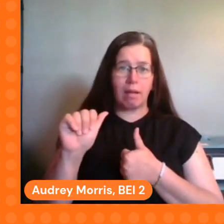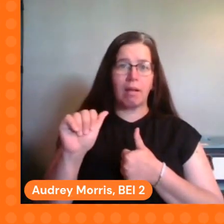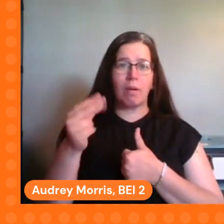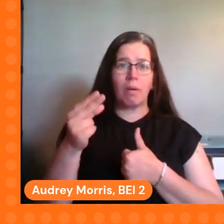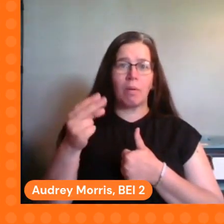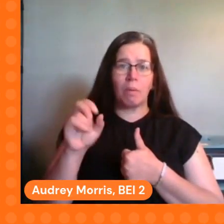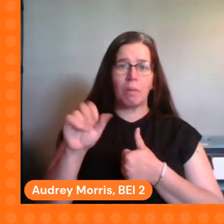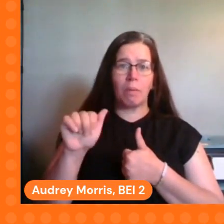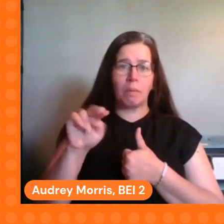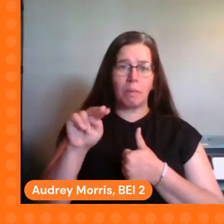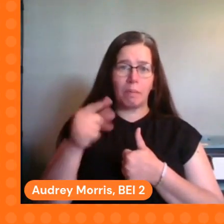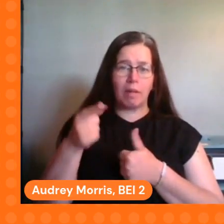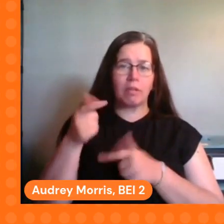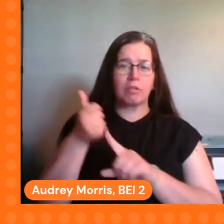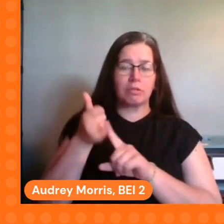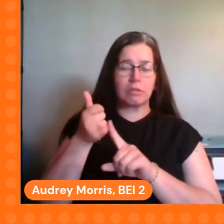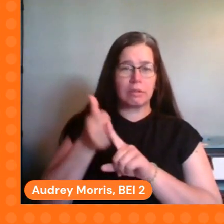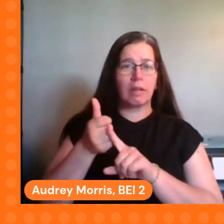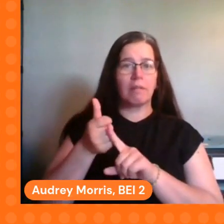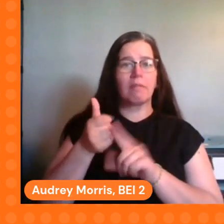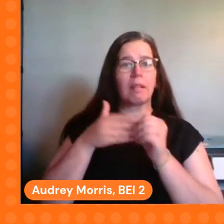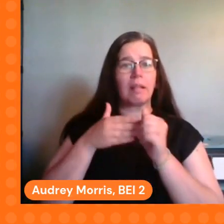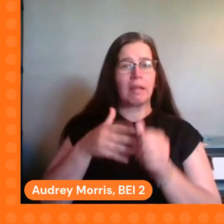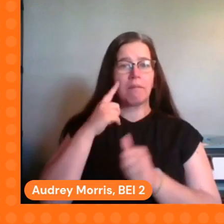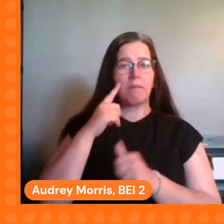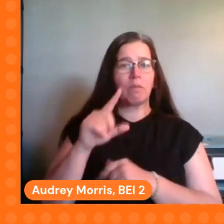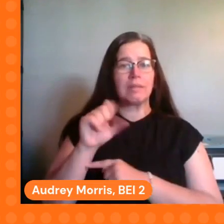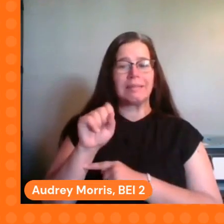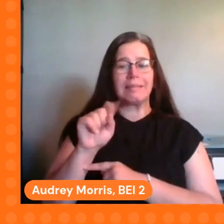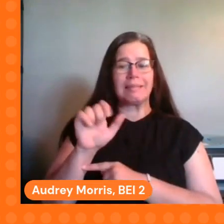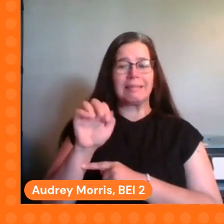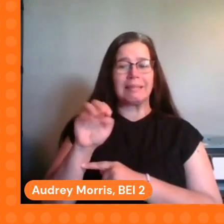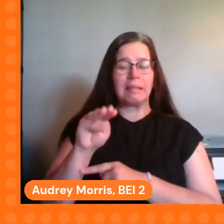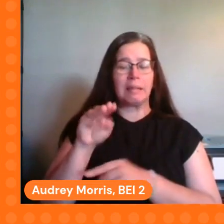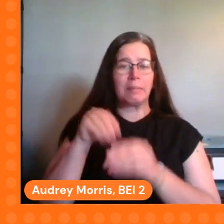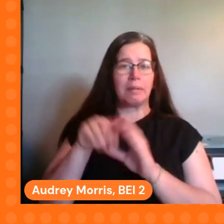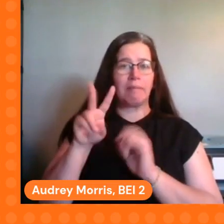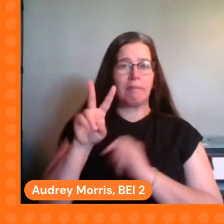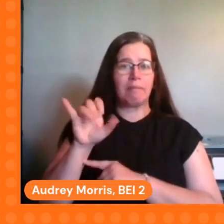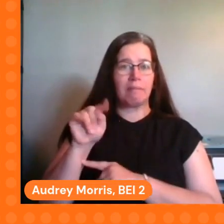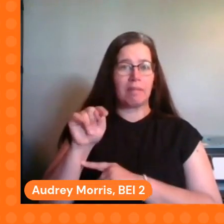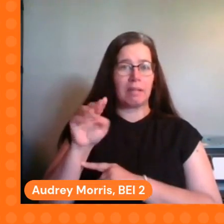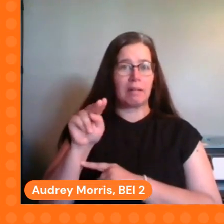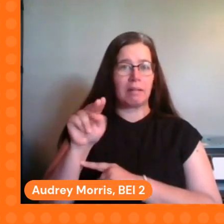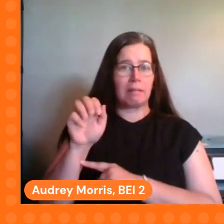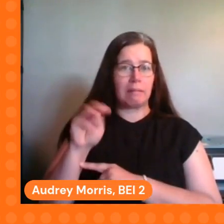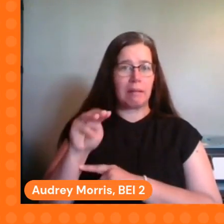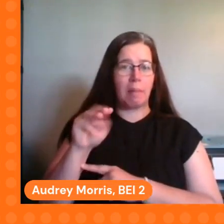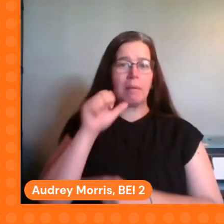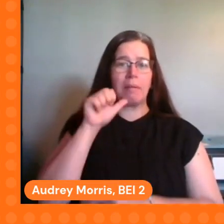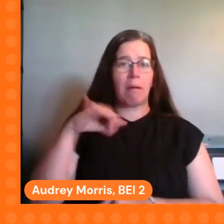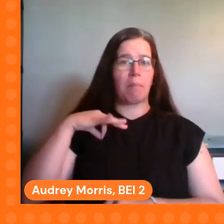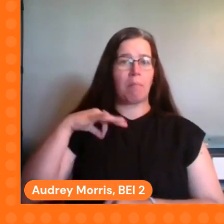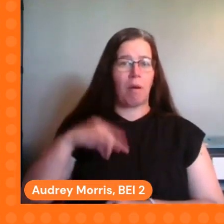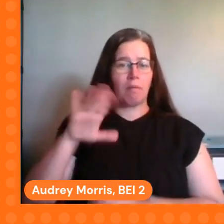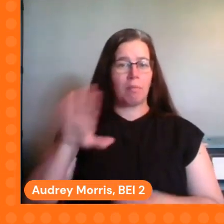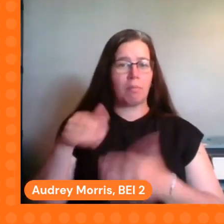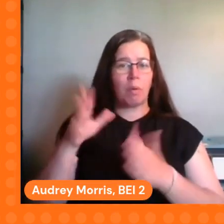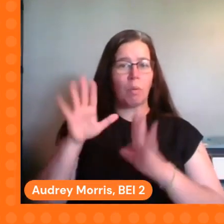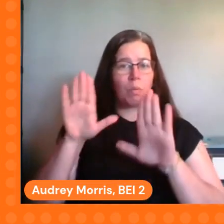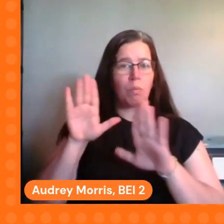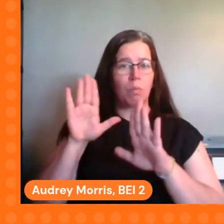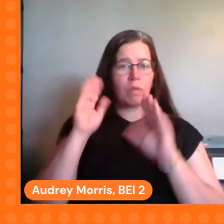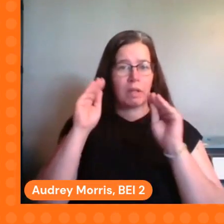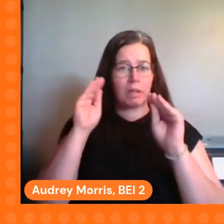is the initiative lead at STEAM for Vietnam, which is a nonprofit foundation dedicated to providing free world-class STEAM education to the youth